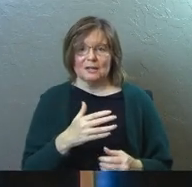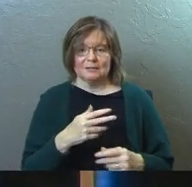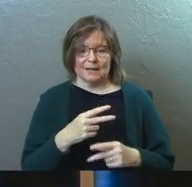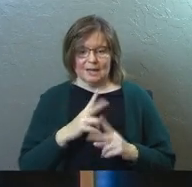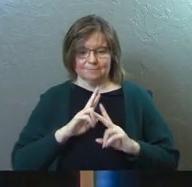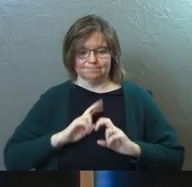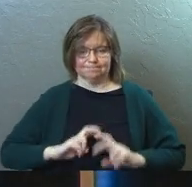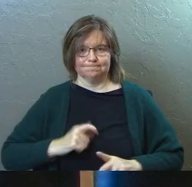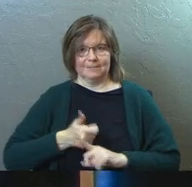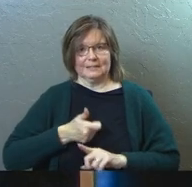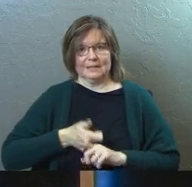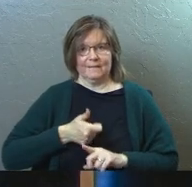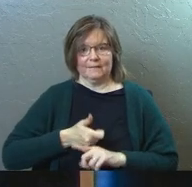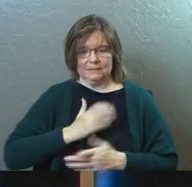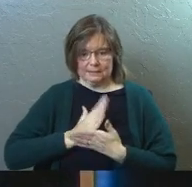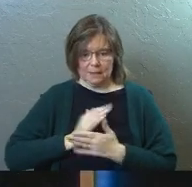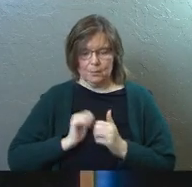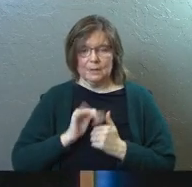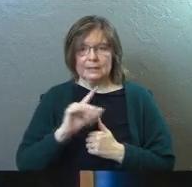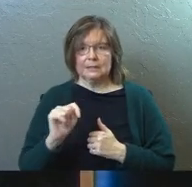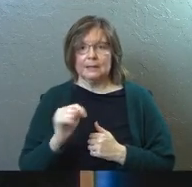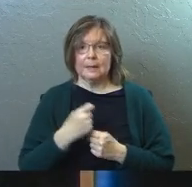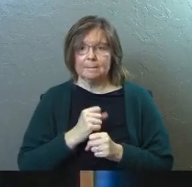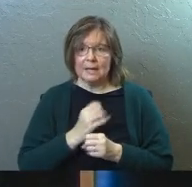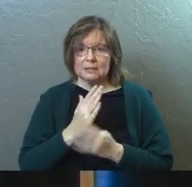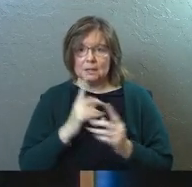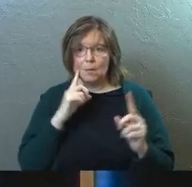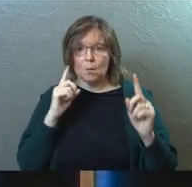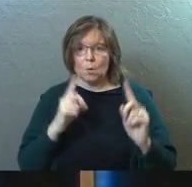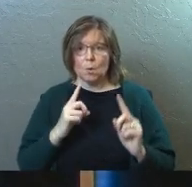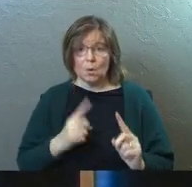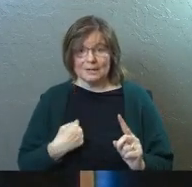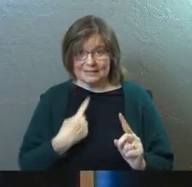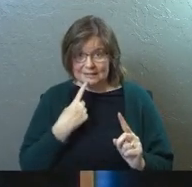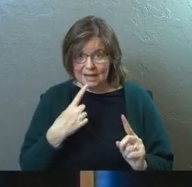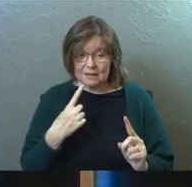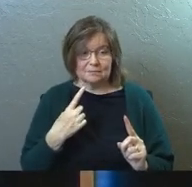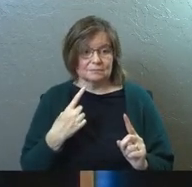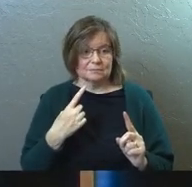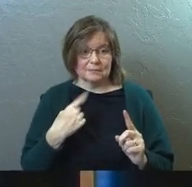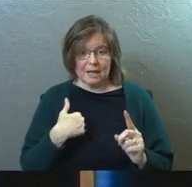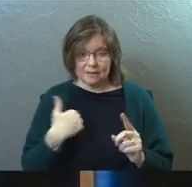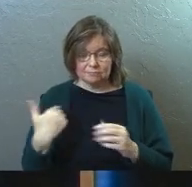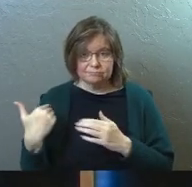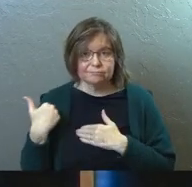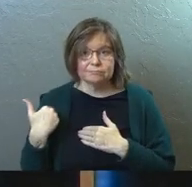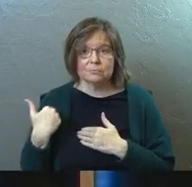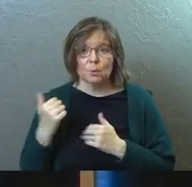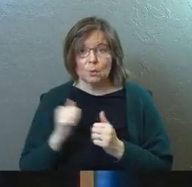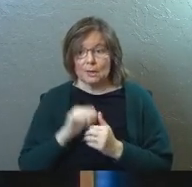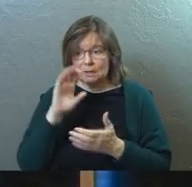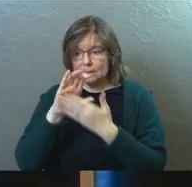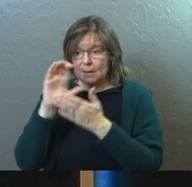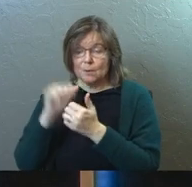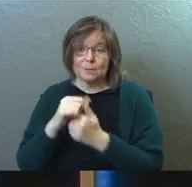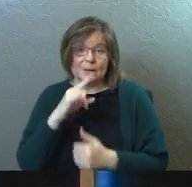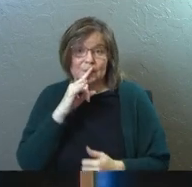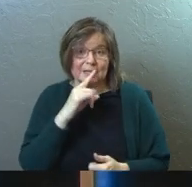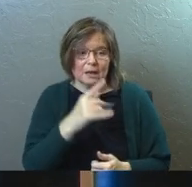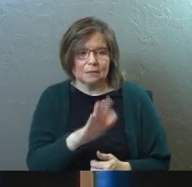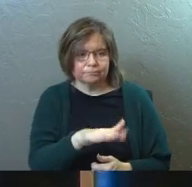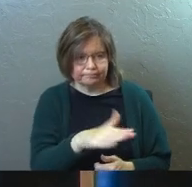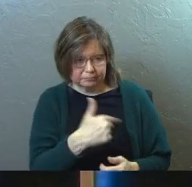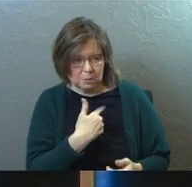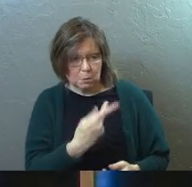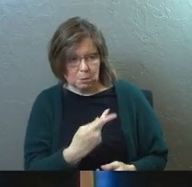policing ourselves or regulating ourselves with it. Make some goals. Say it out loud. Have some accountability, maybe with your spouse, maybe even with a